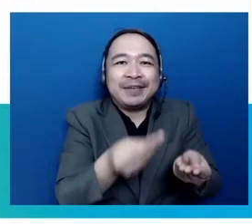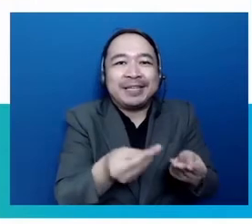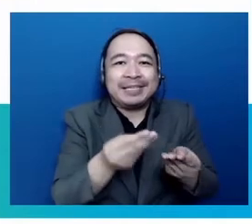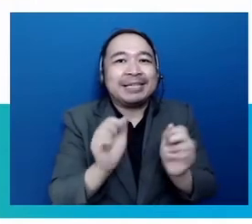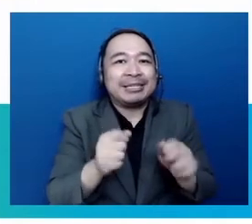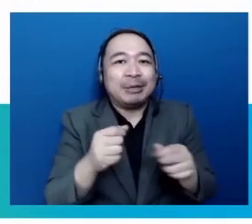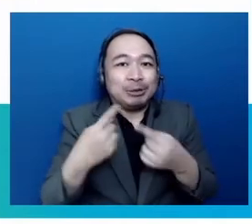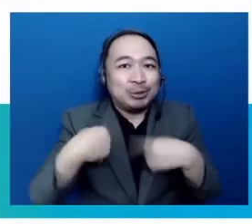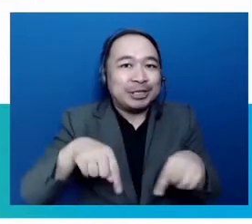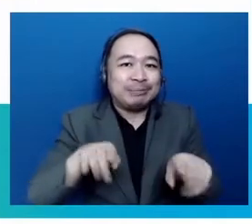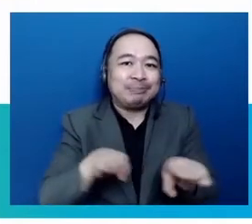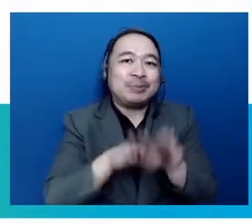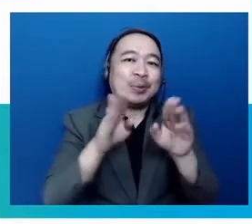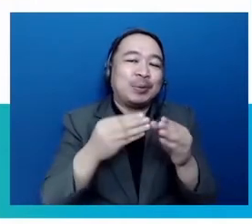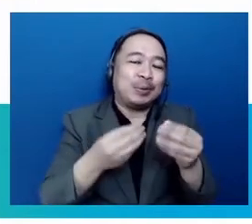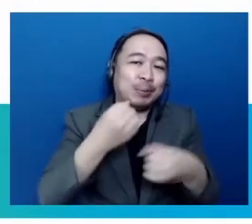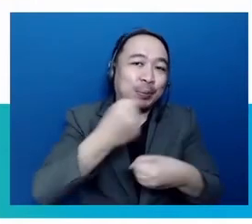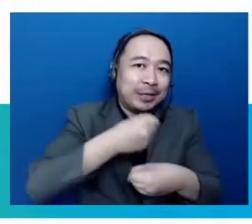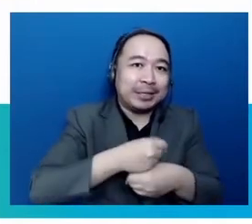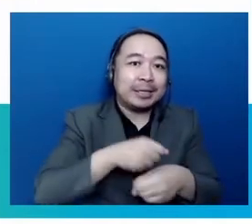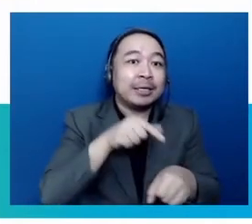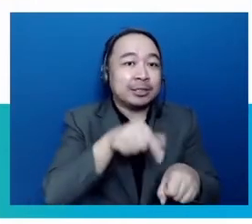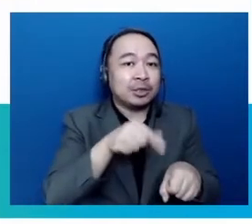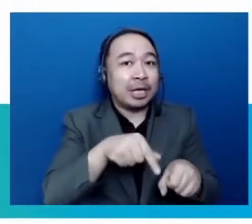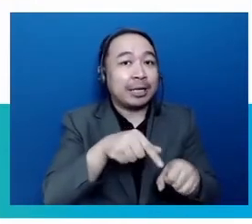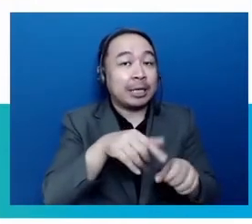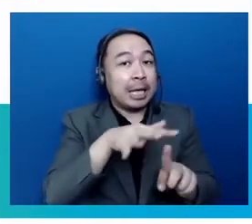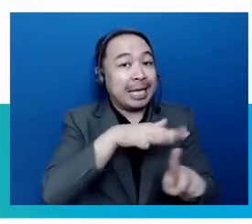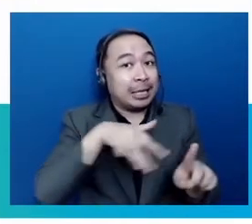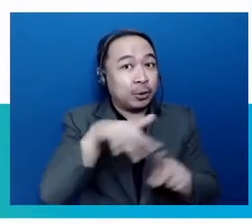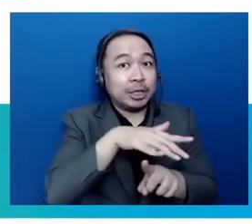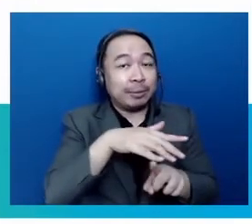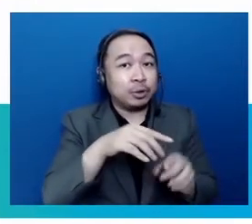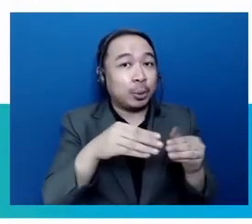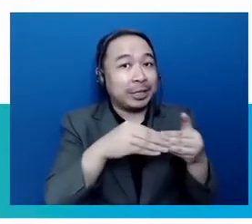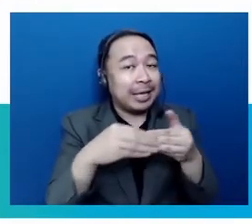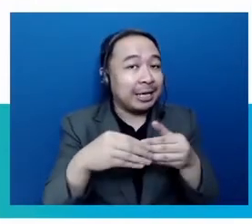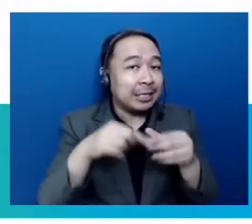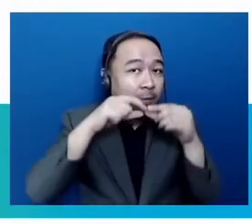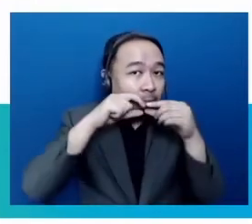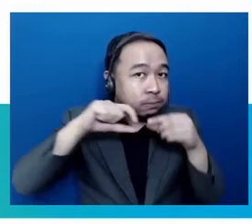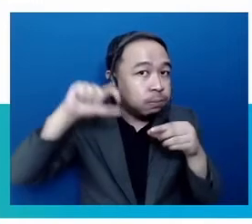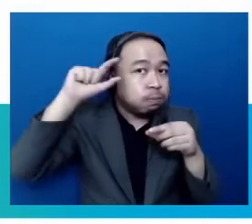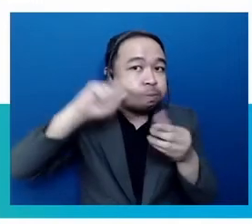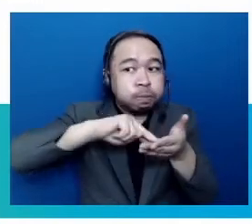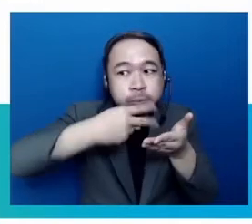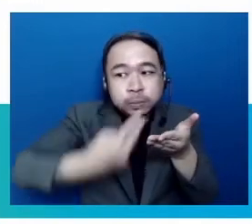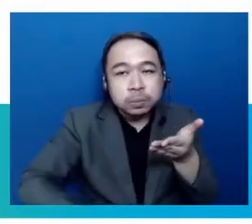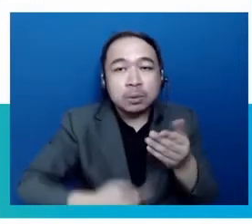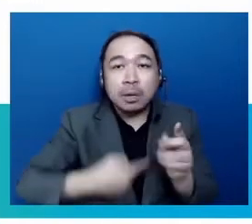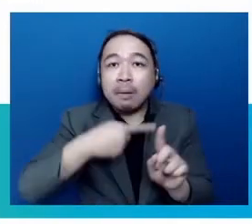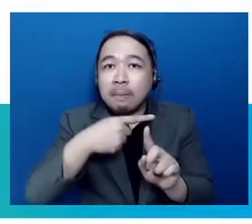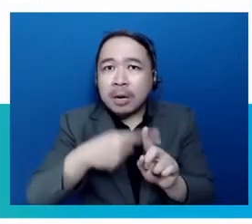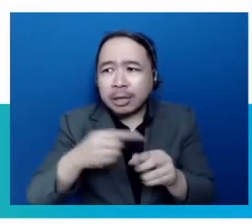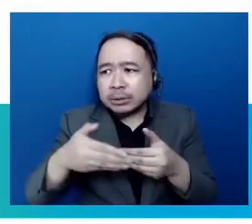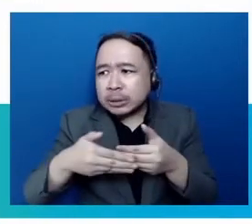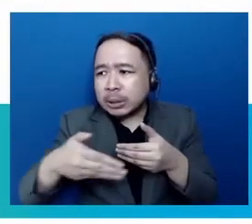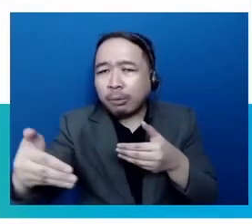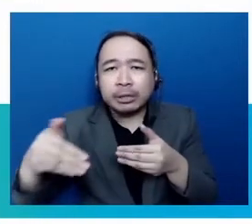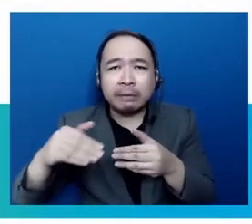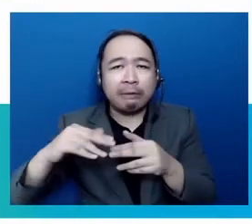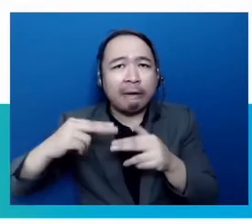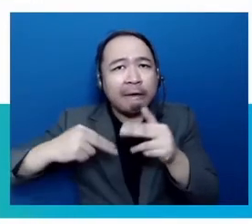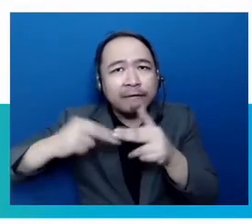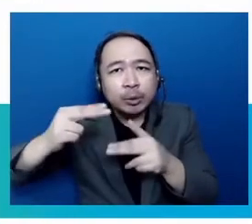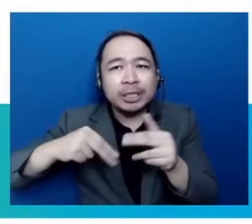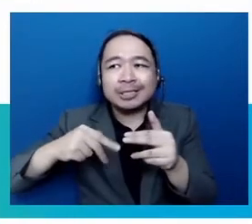the dive guides and the other people in that ecosystem, but also a long-term investment for infrastructure in this marine protected area